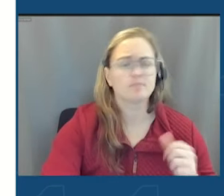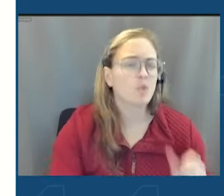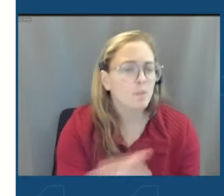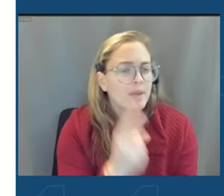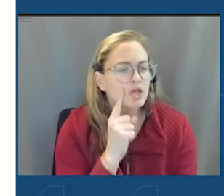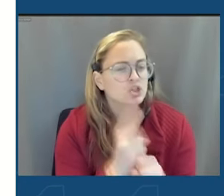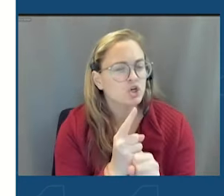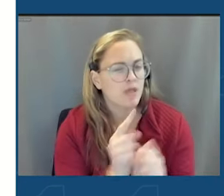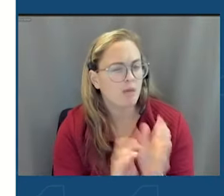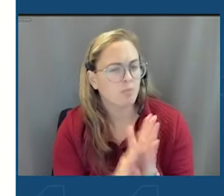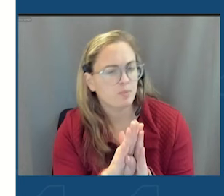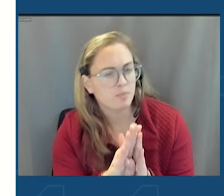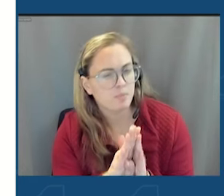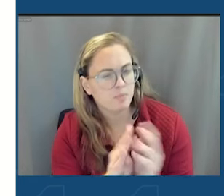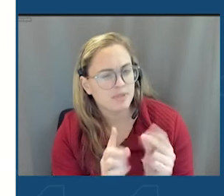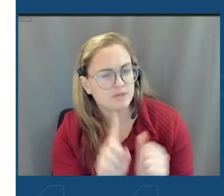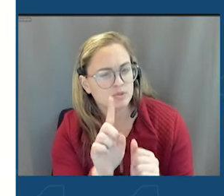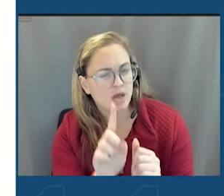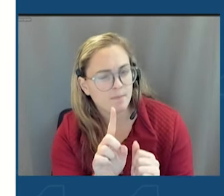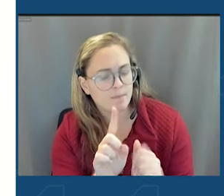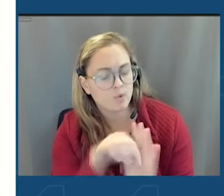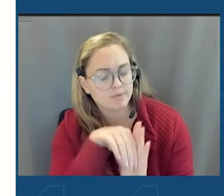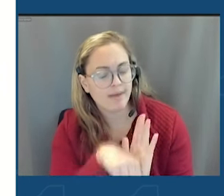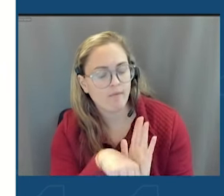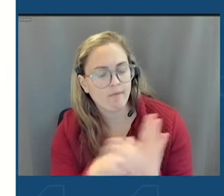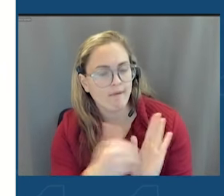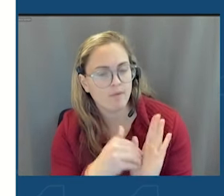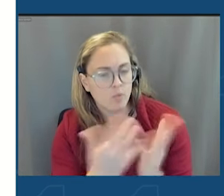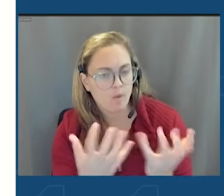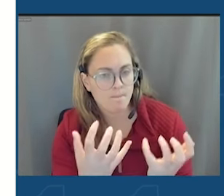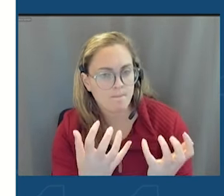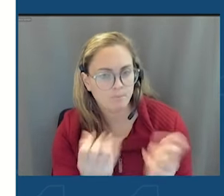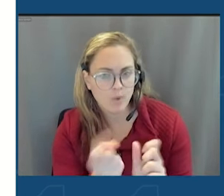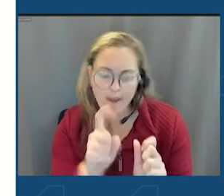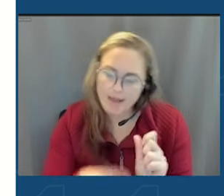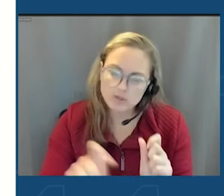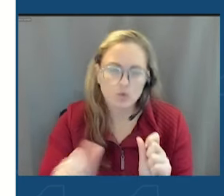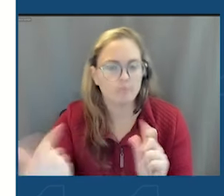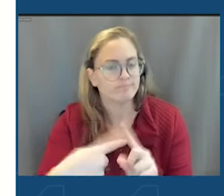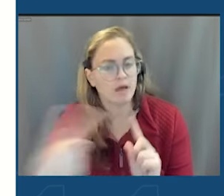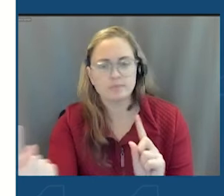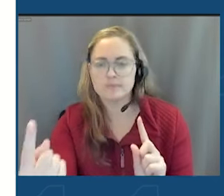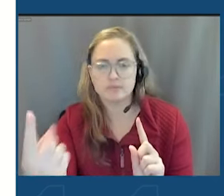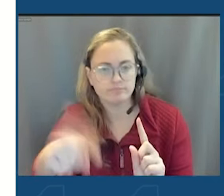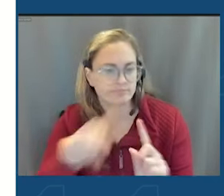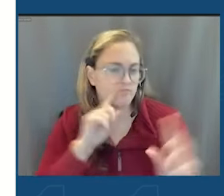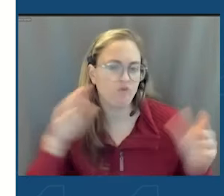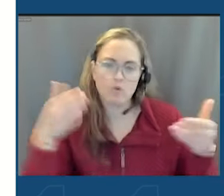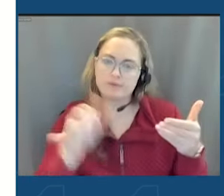going upward starts going the other direction. It has to go in the other direction. That's what we're focused on.